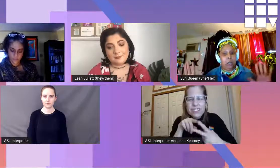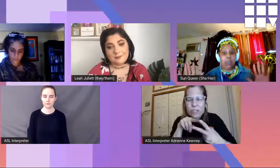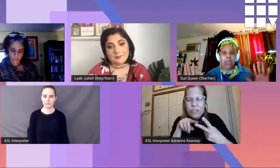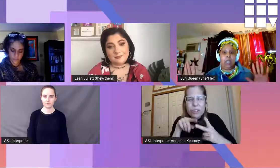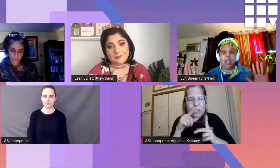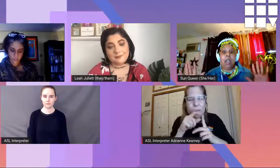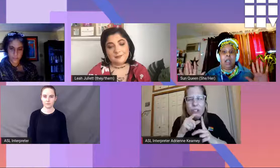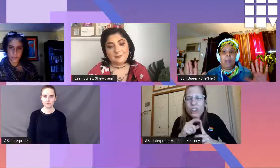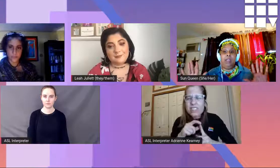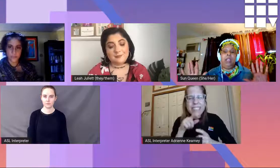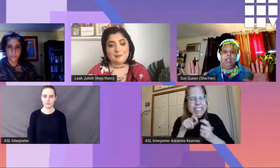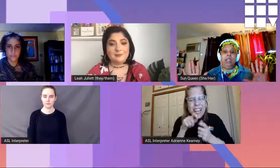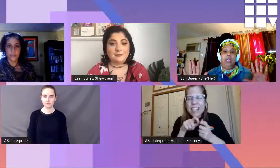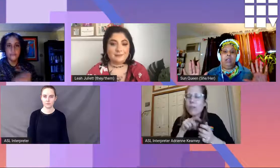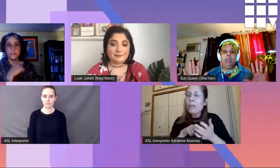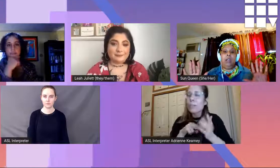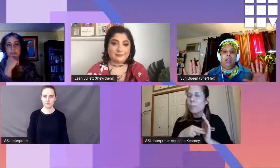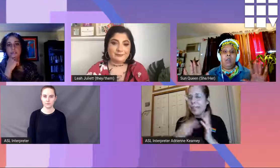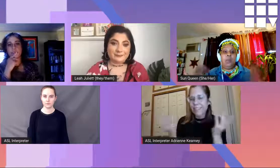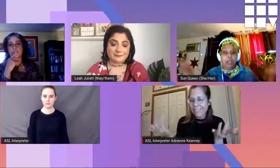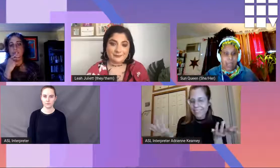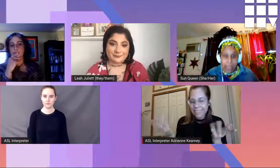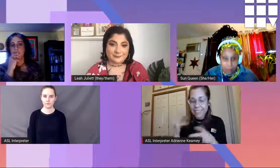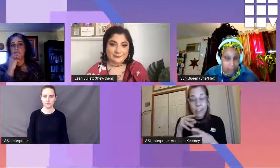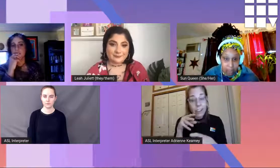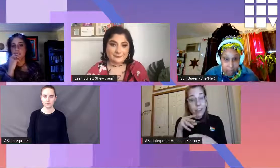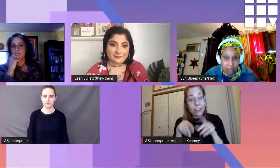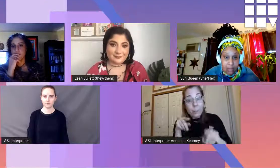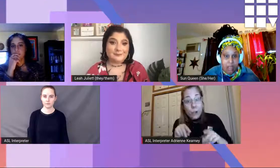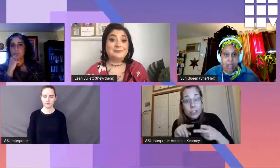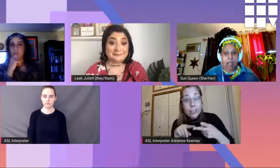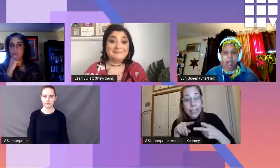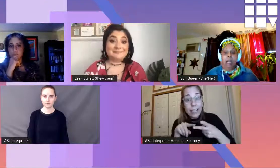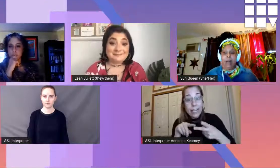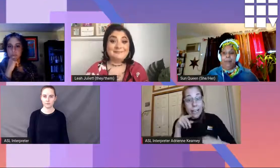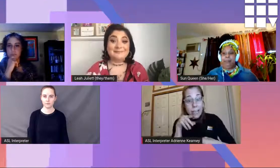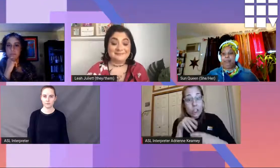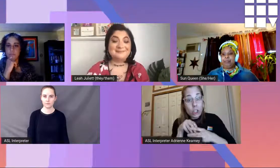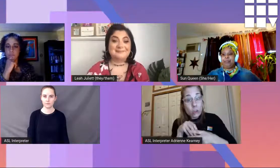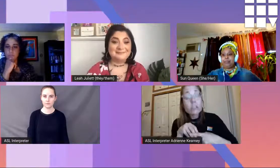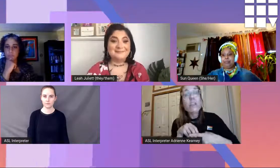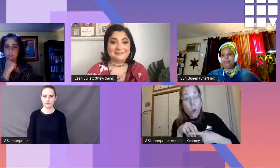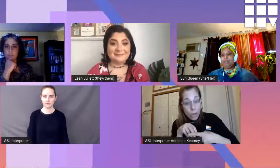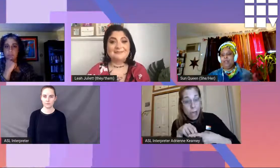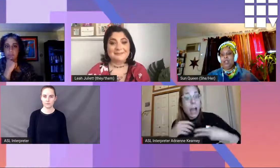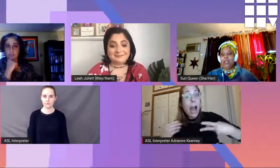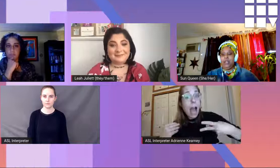and inclusion, but then where's the equity?